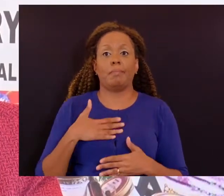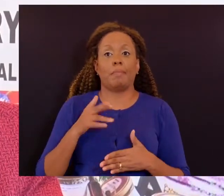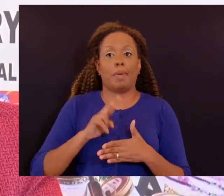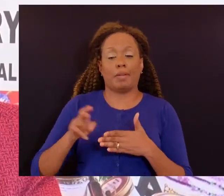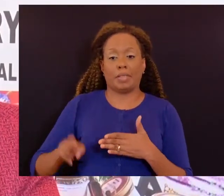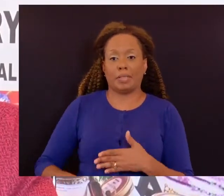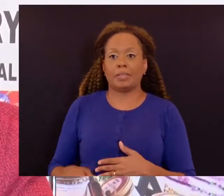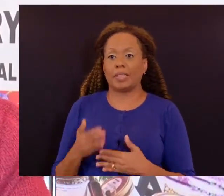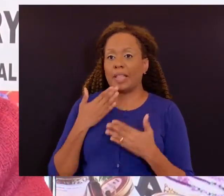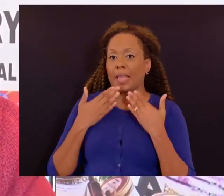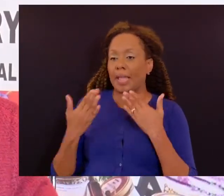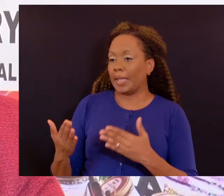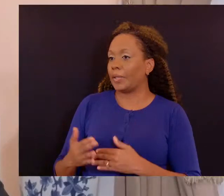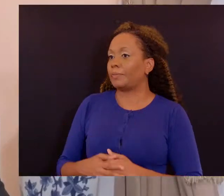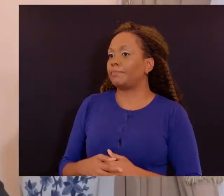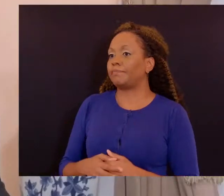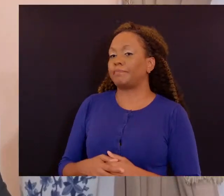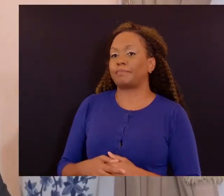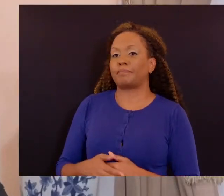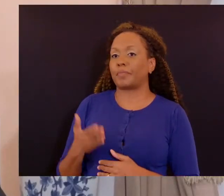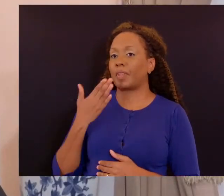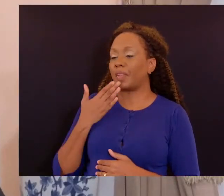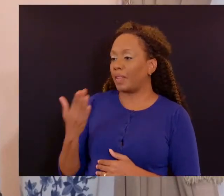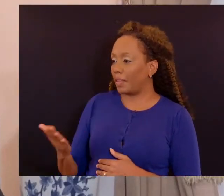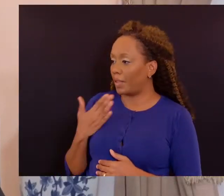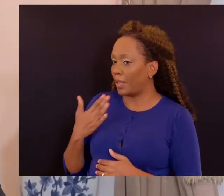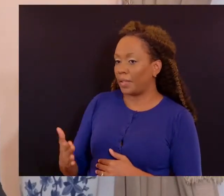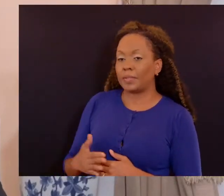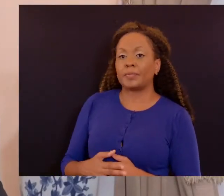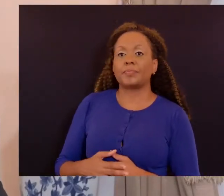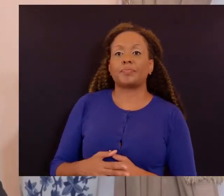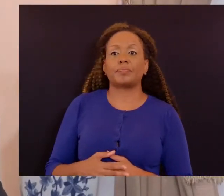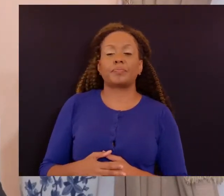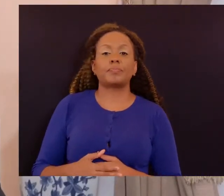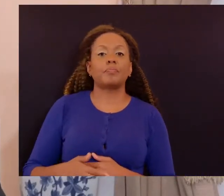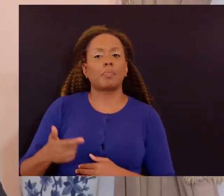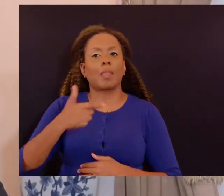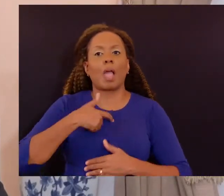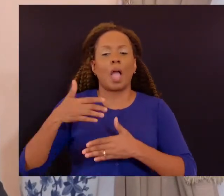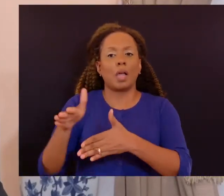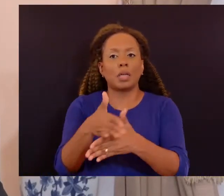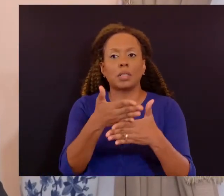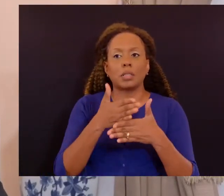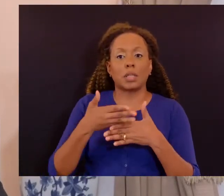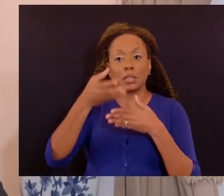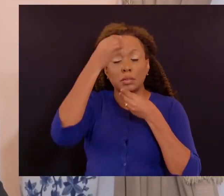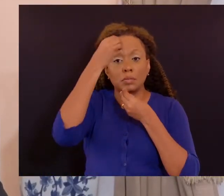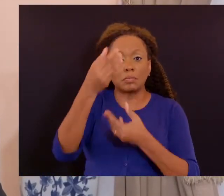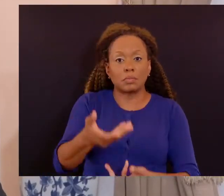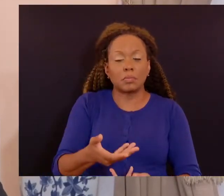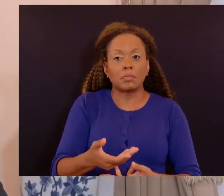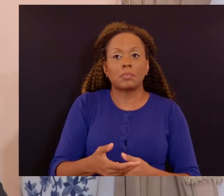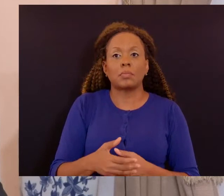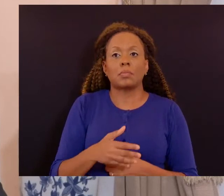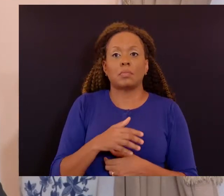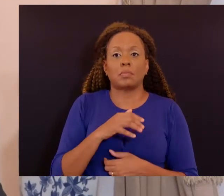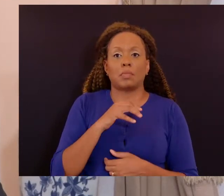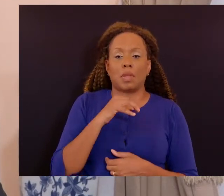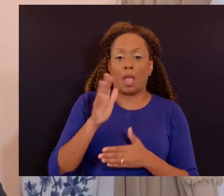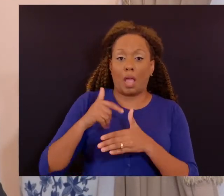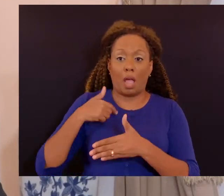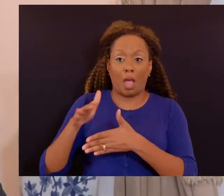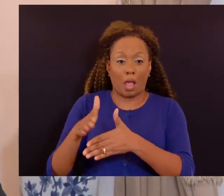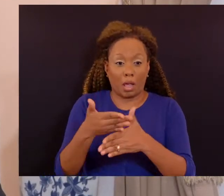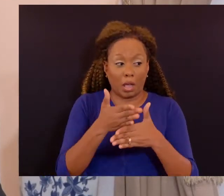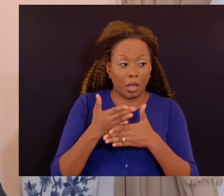findings. Thank you. Thank you, Mrs. Adamson. And I share this information not just with the public. I've shared it with